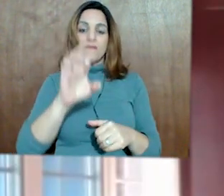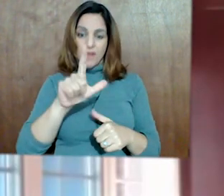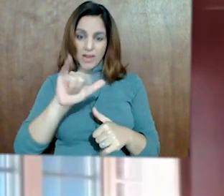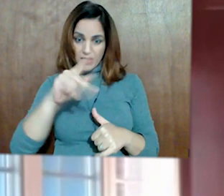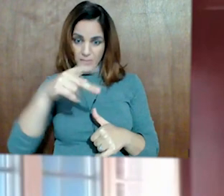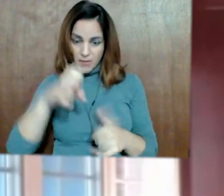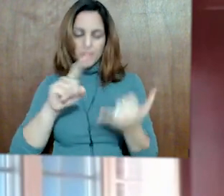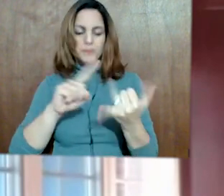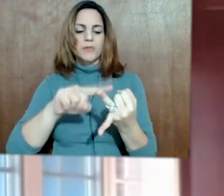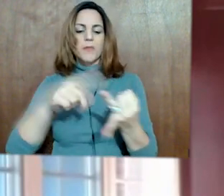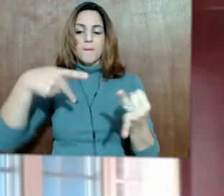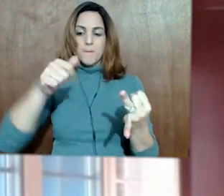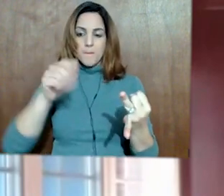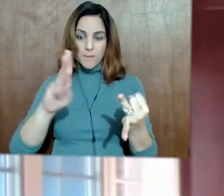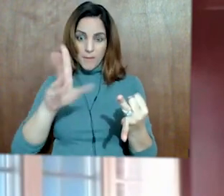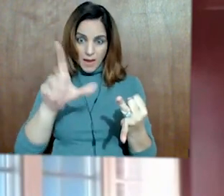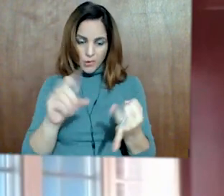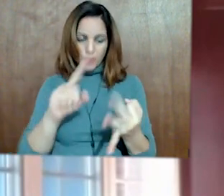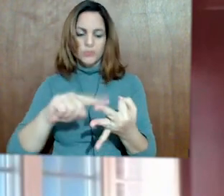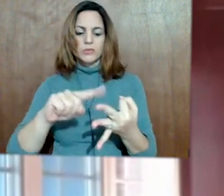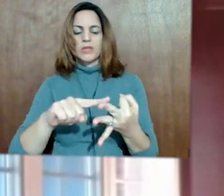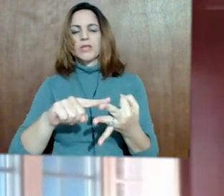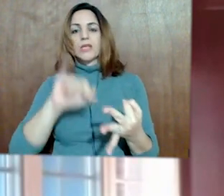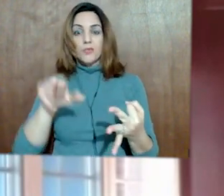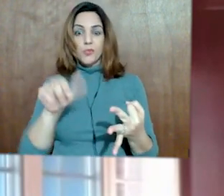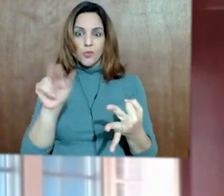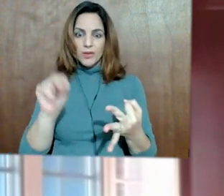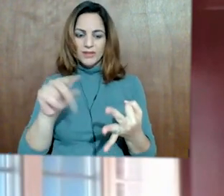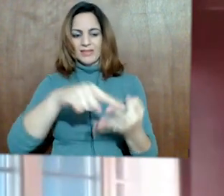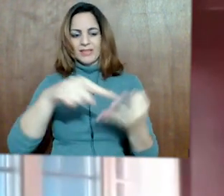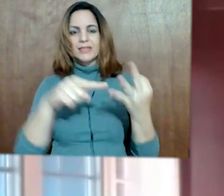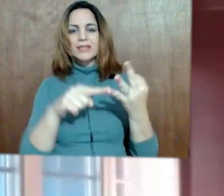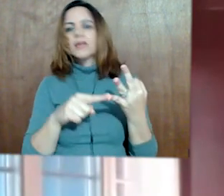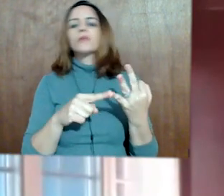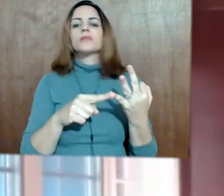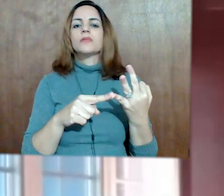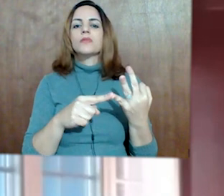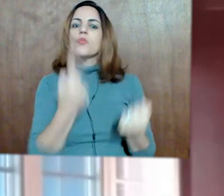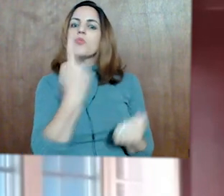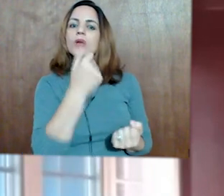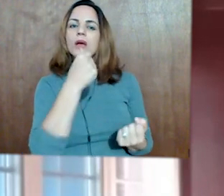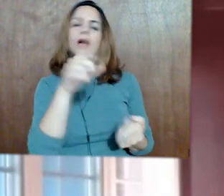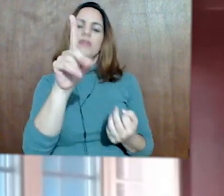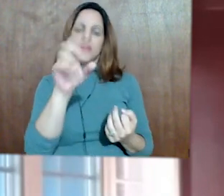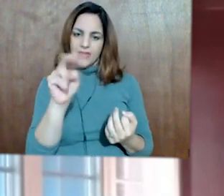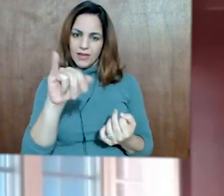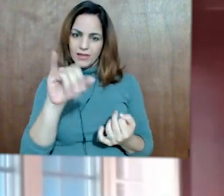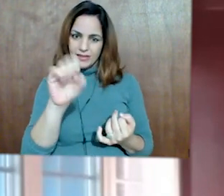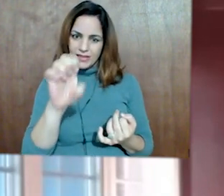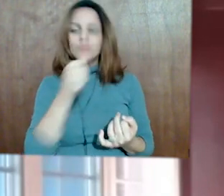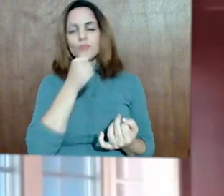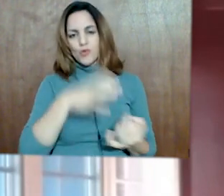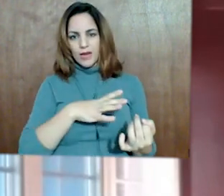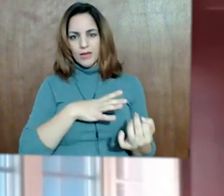Fi Ortiz. One was an African-American woman, Denise Oliver. And two were light-skinned Puerto